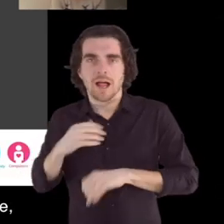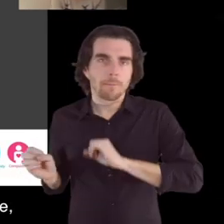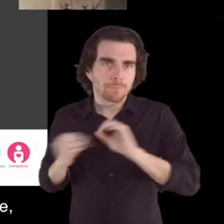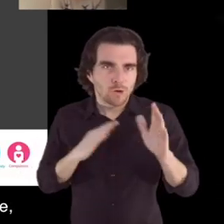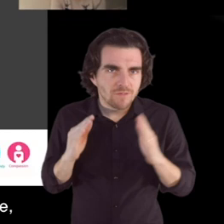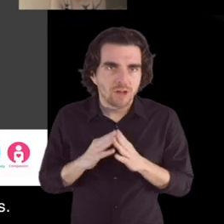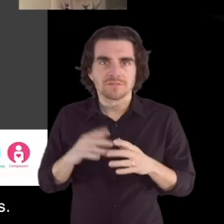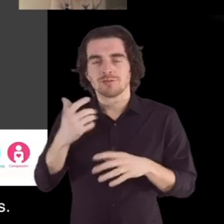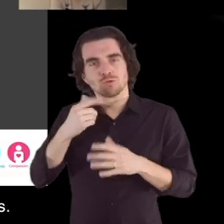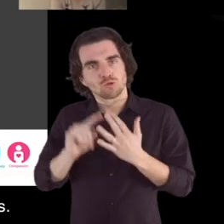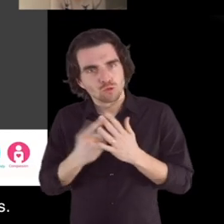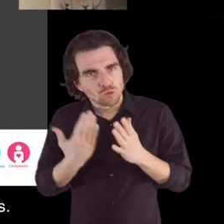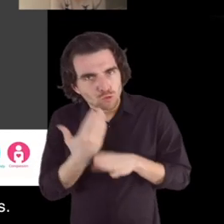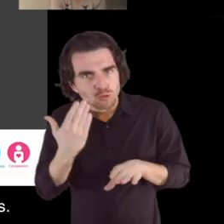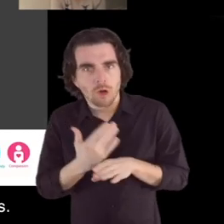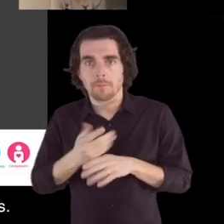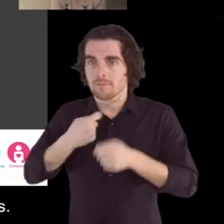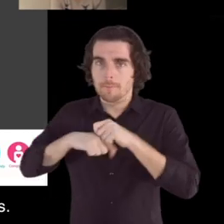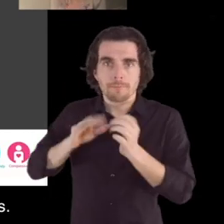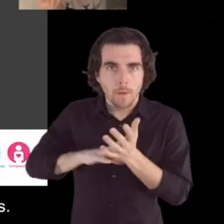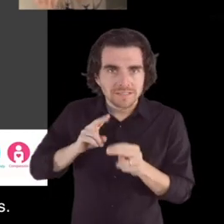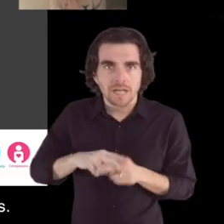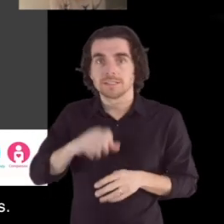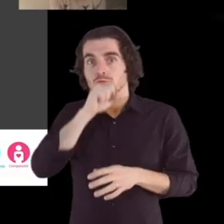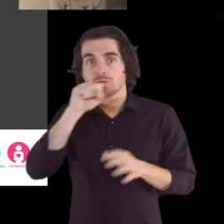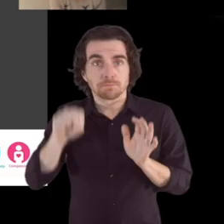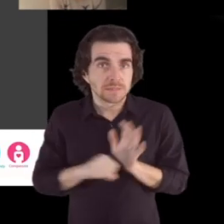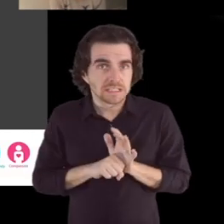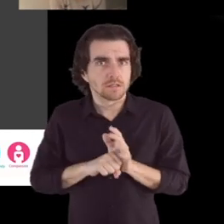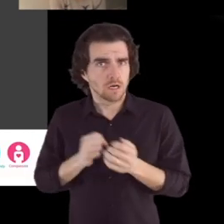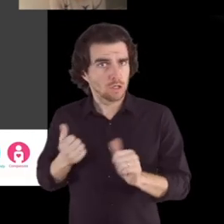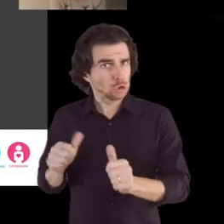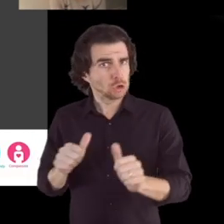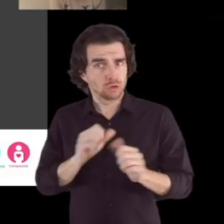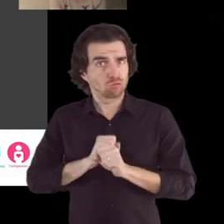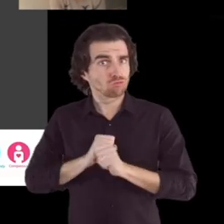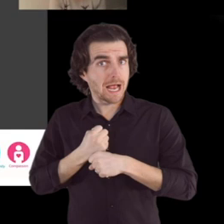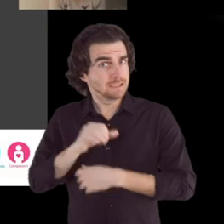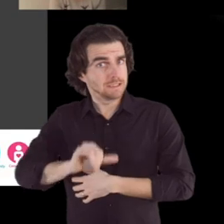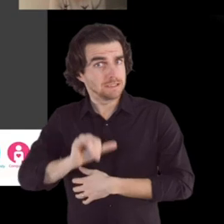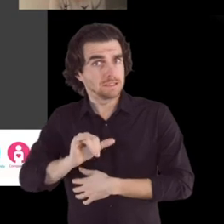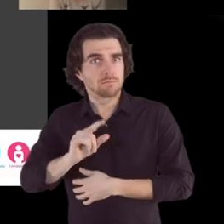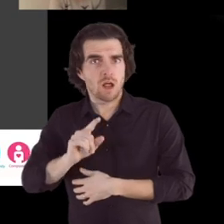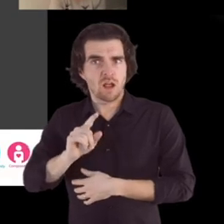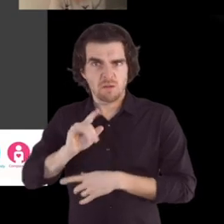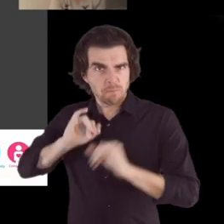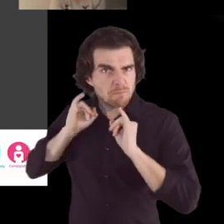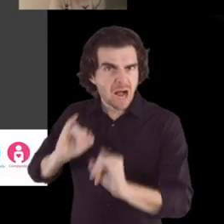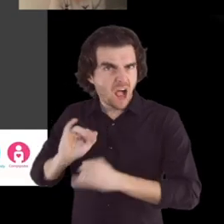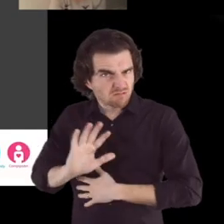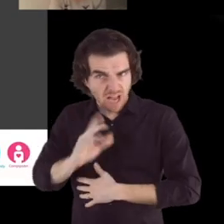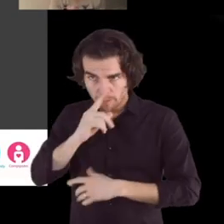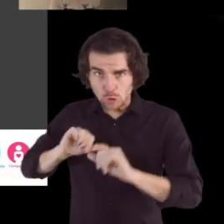moving house, starting a job, parenthood, Christmas, I mean, they're all seen as stressors as well. So it's not all the bad